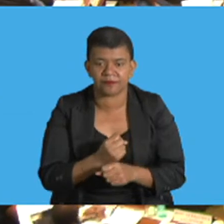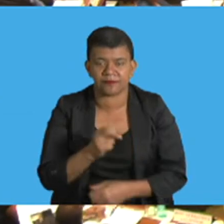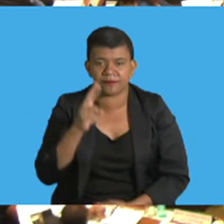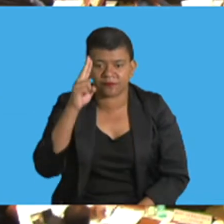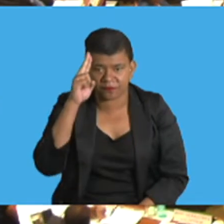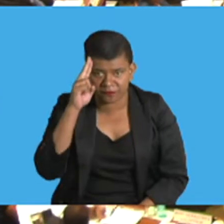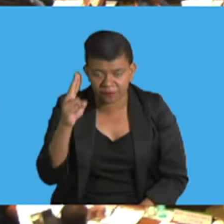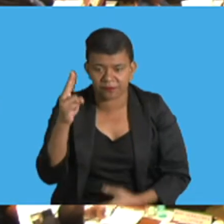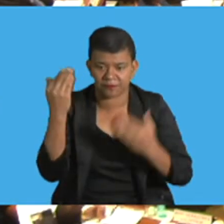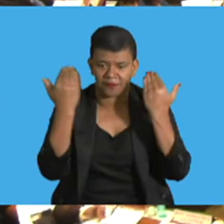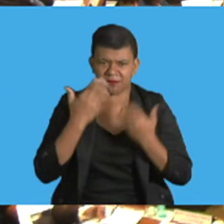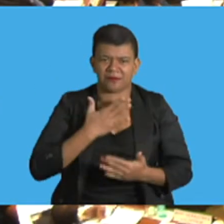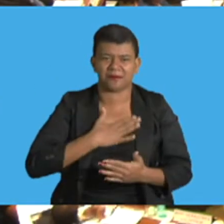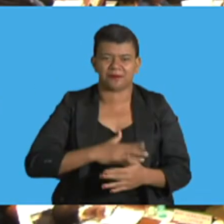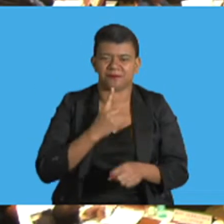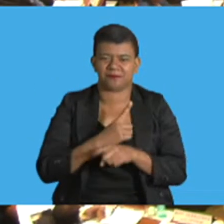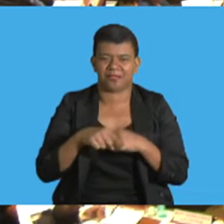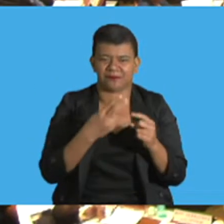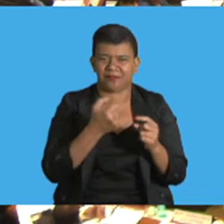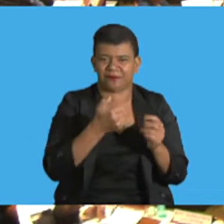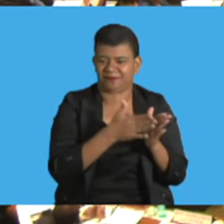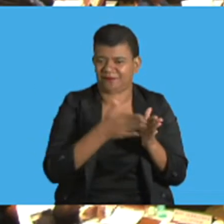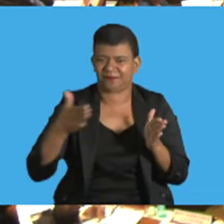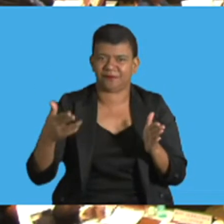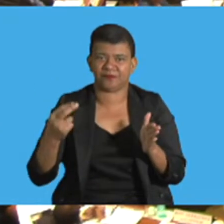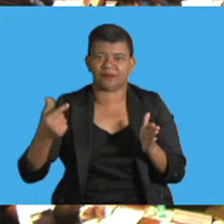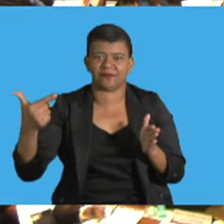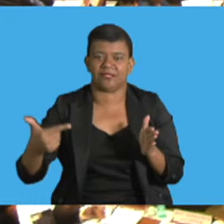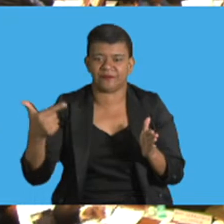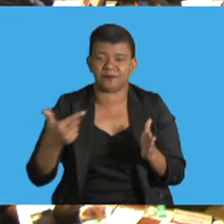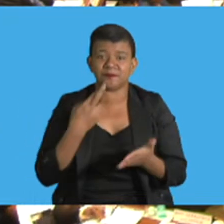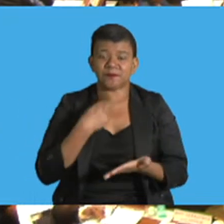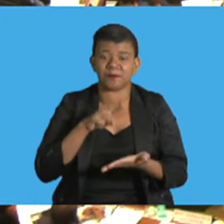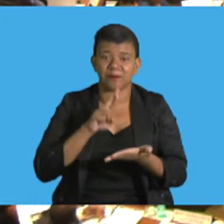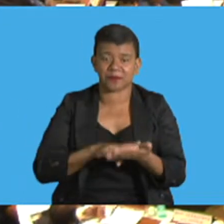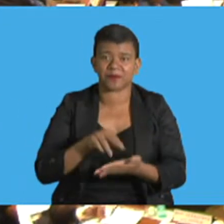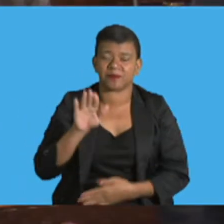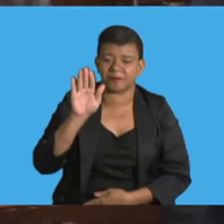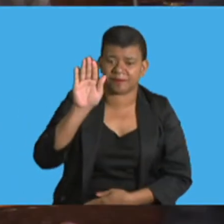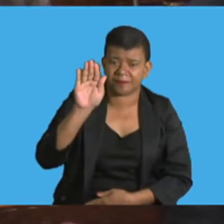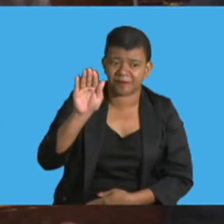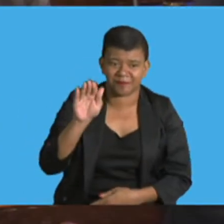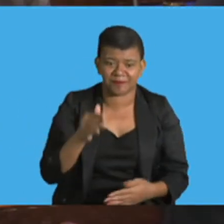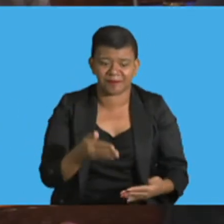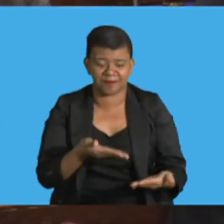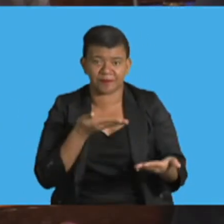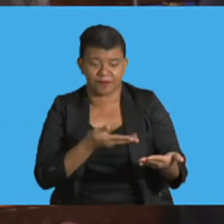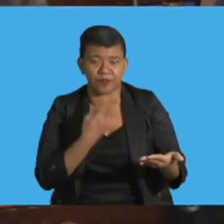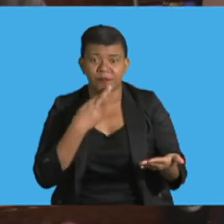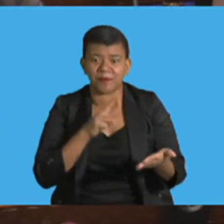I'd like to speak on the 2016-2017 report. Mr. Speaker, sir, the report actually talks about a number